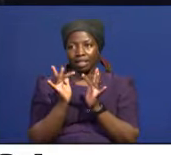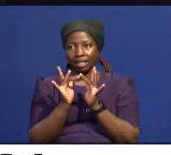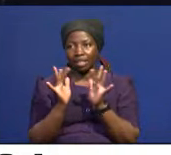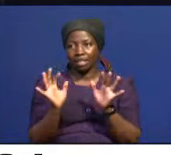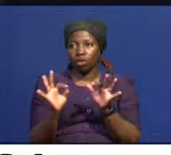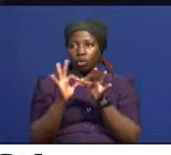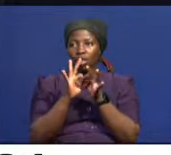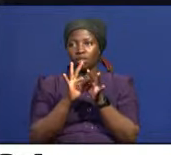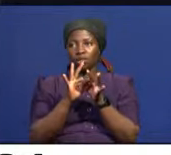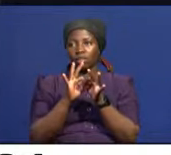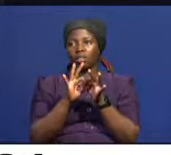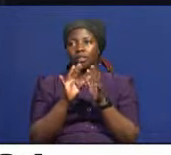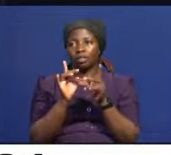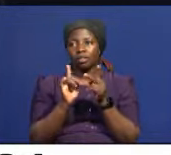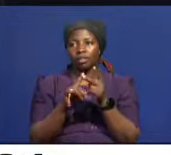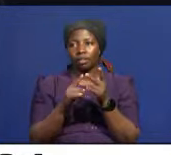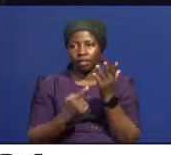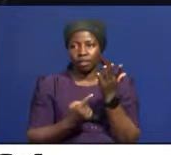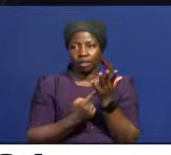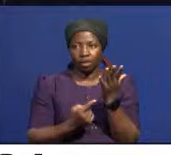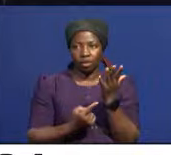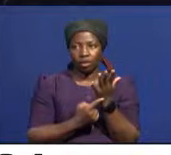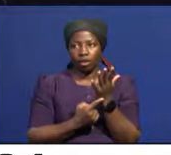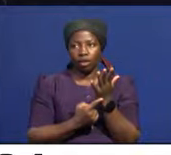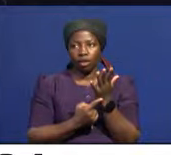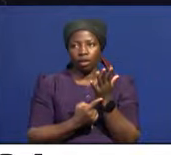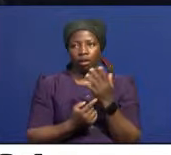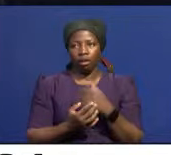connectivity, because of technology.